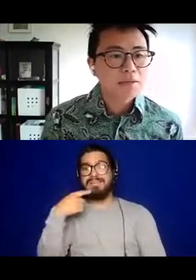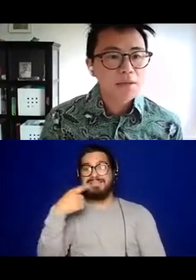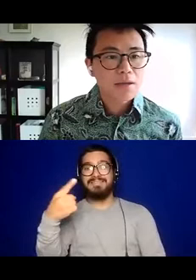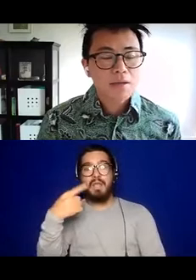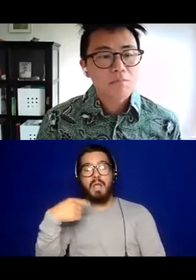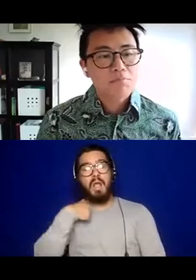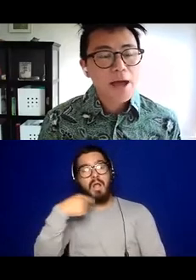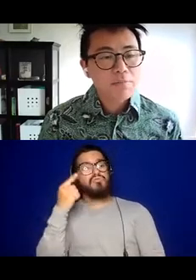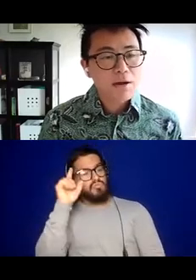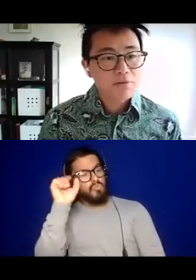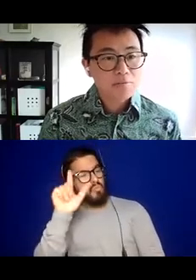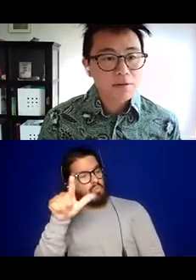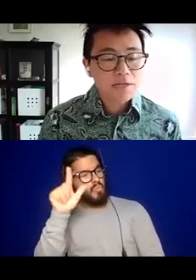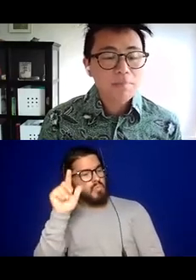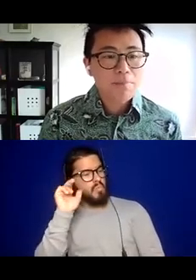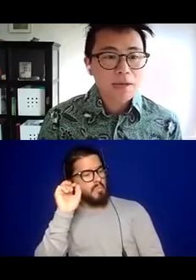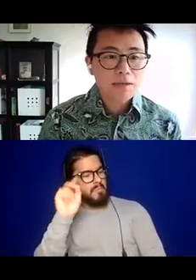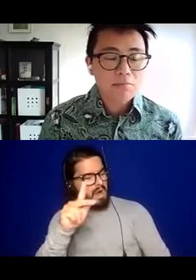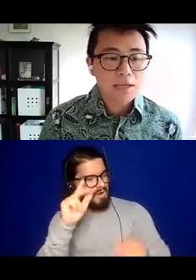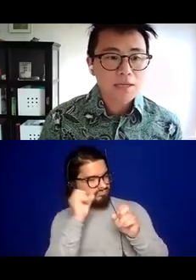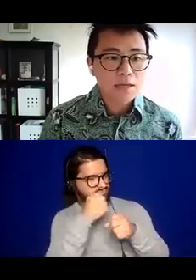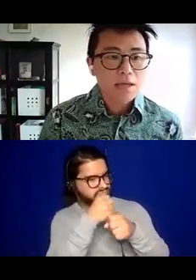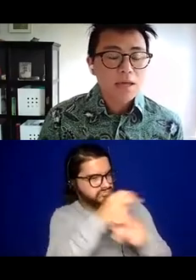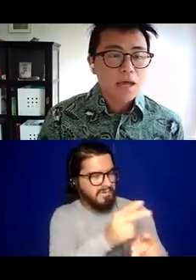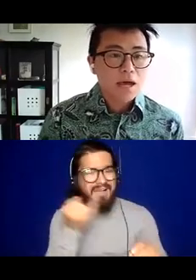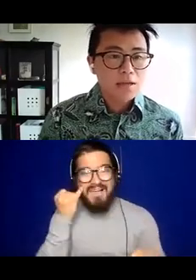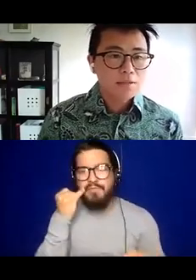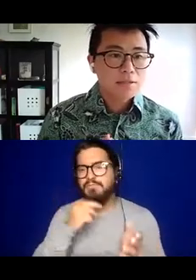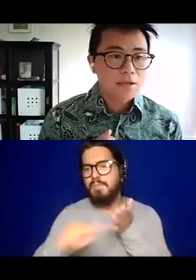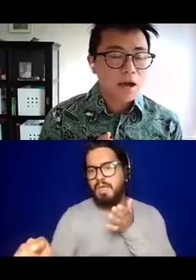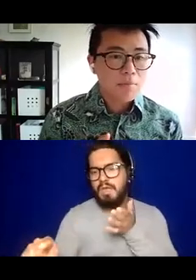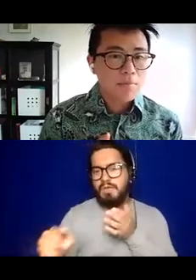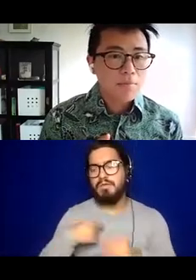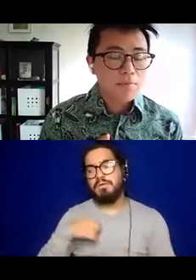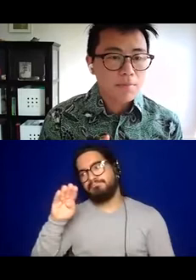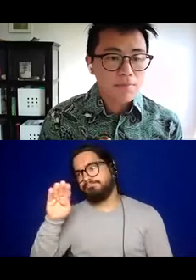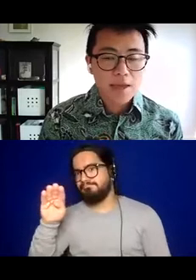money. Blackbaud responded by paying the money, and